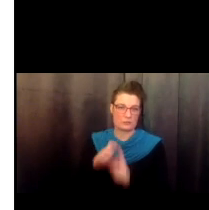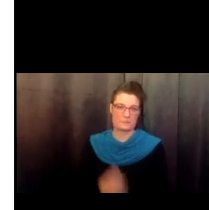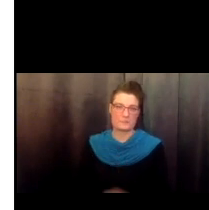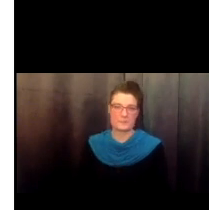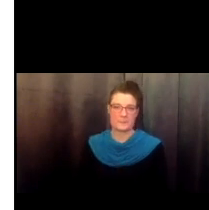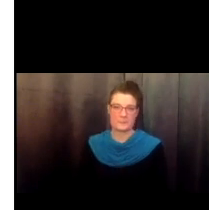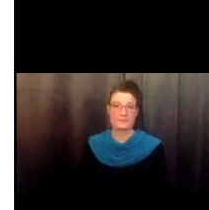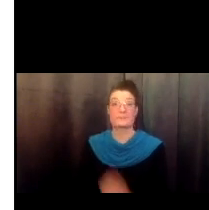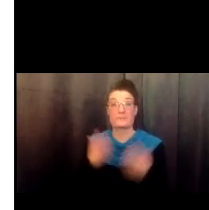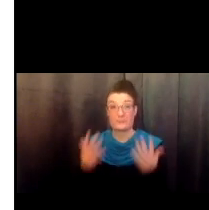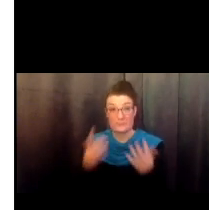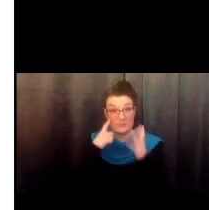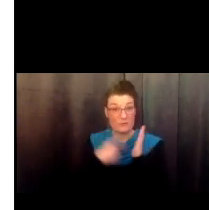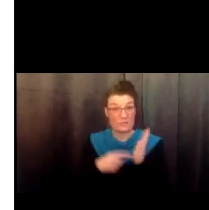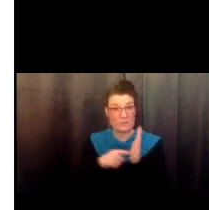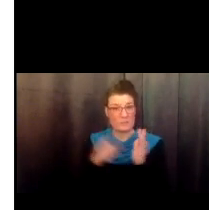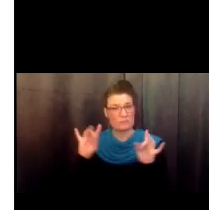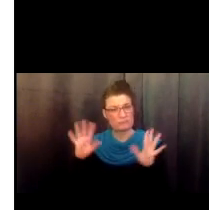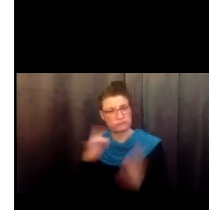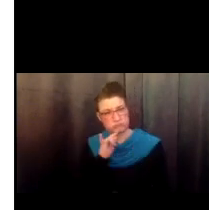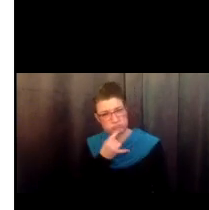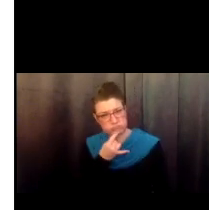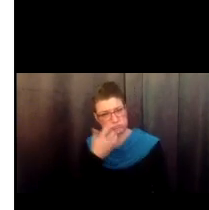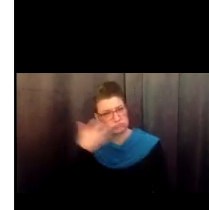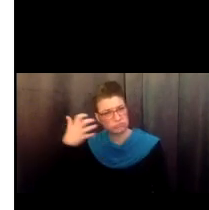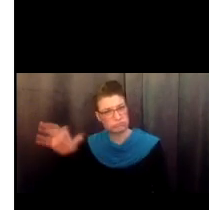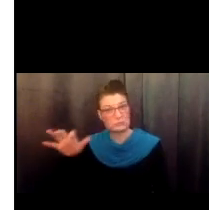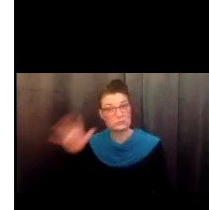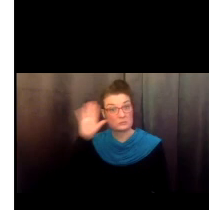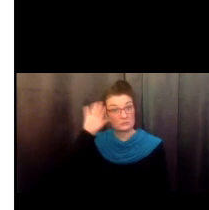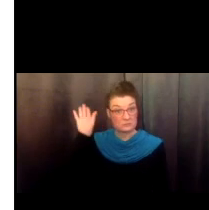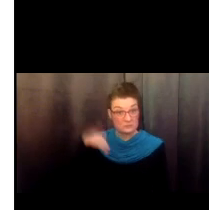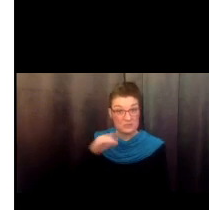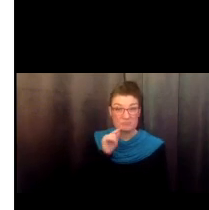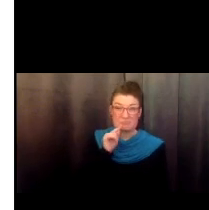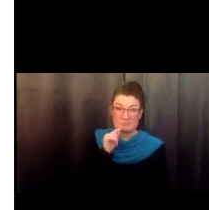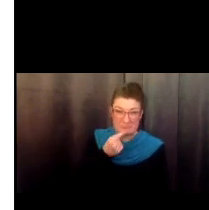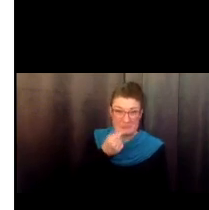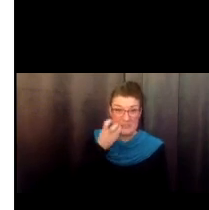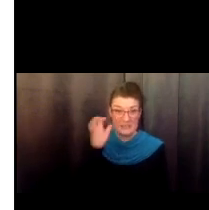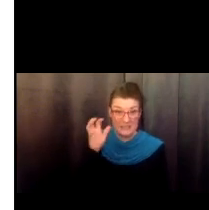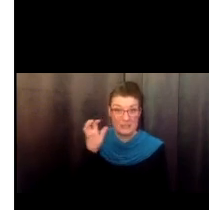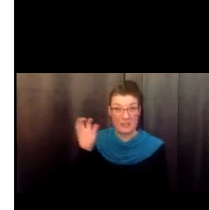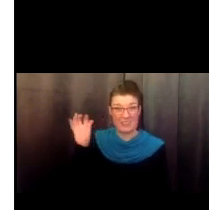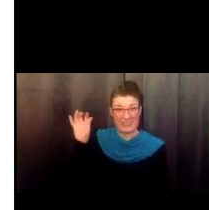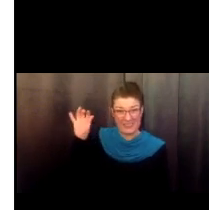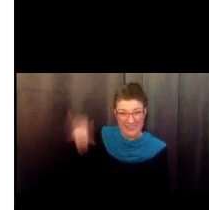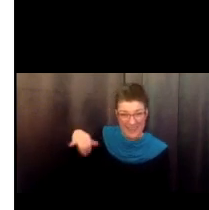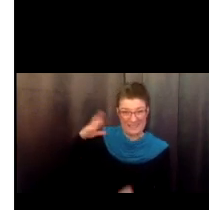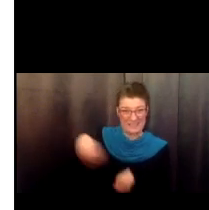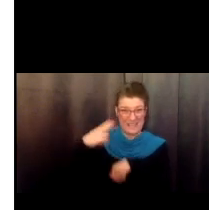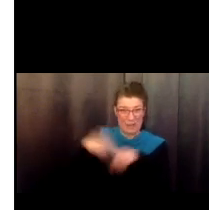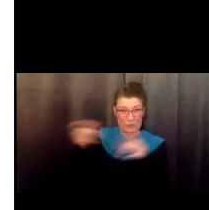Take extreme heat. So a lot of people don't realize that extreme heat is actually the natural disaster that causes